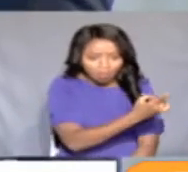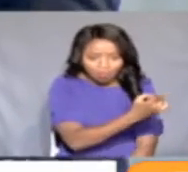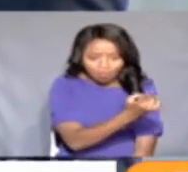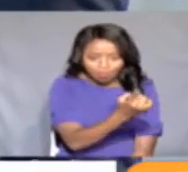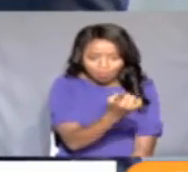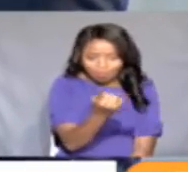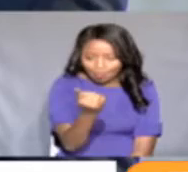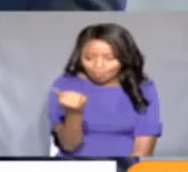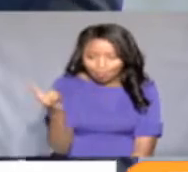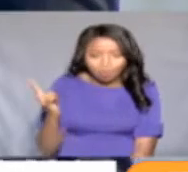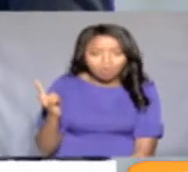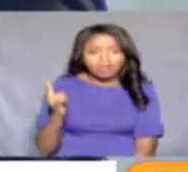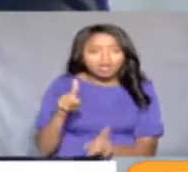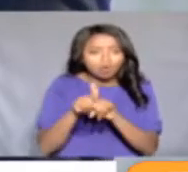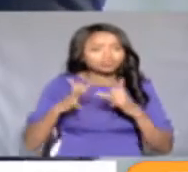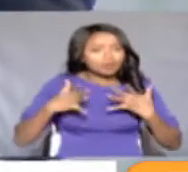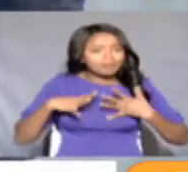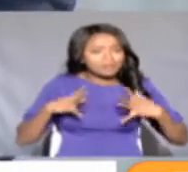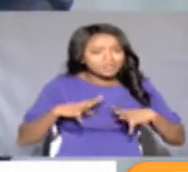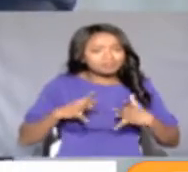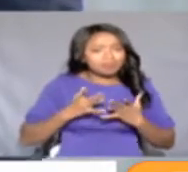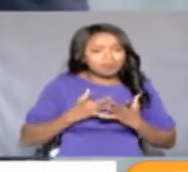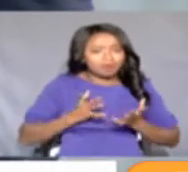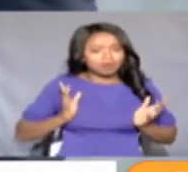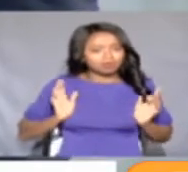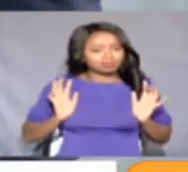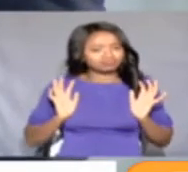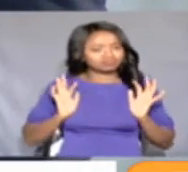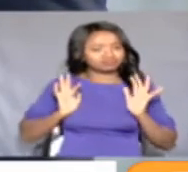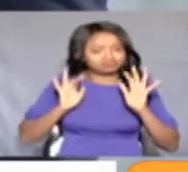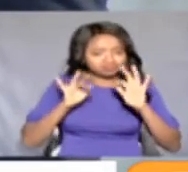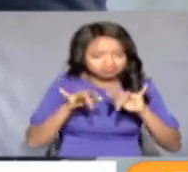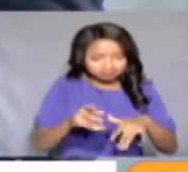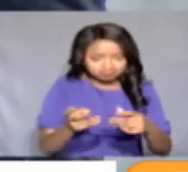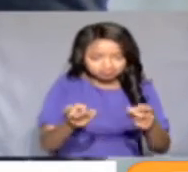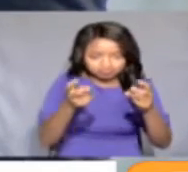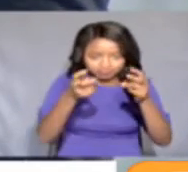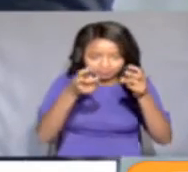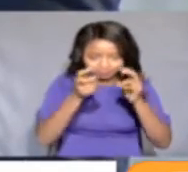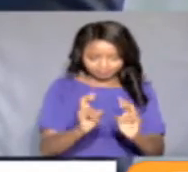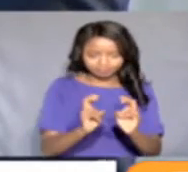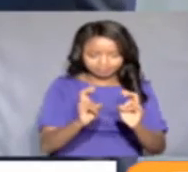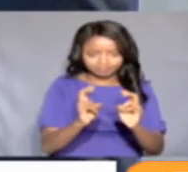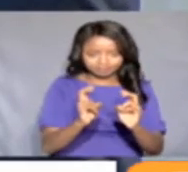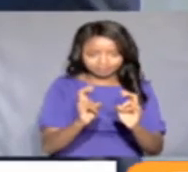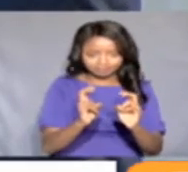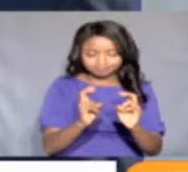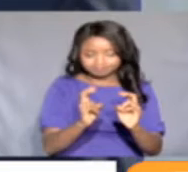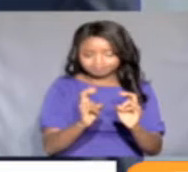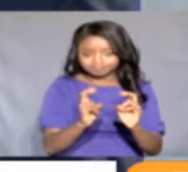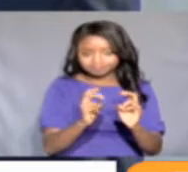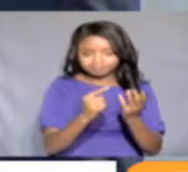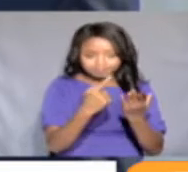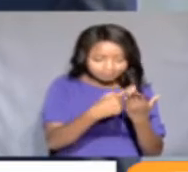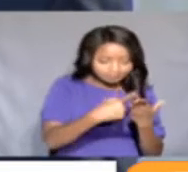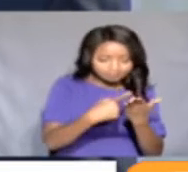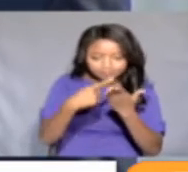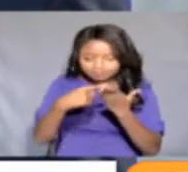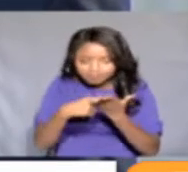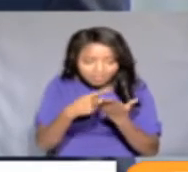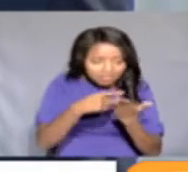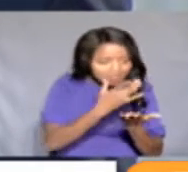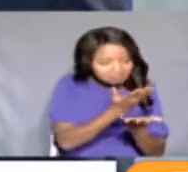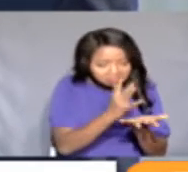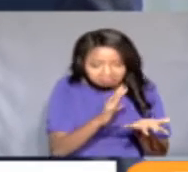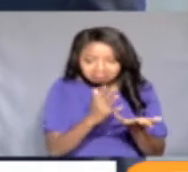general audience who want to come forward, so we sit together and talk, bring out what we have so that we can now